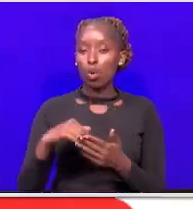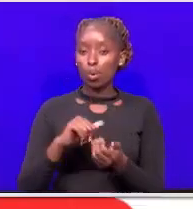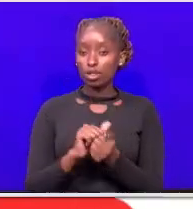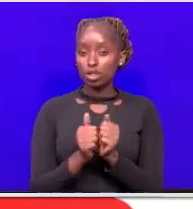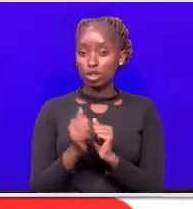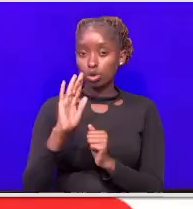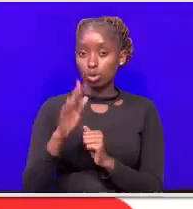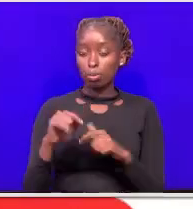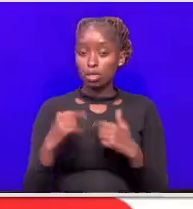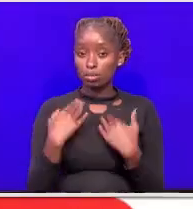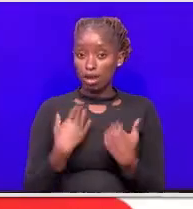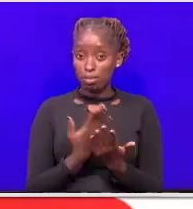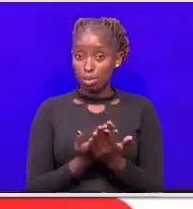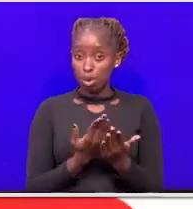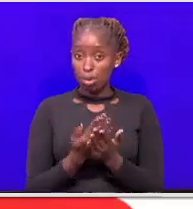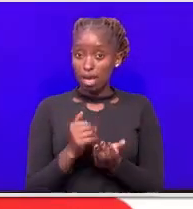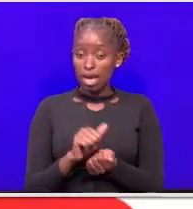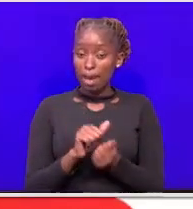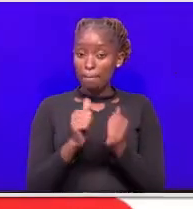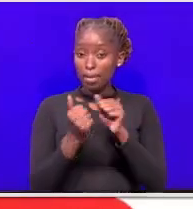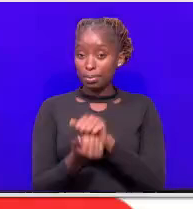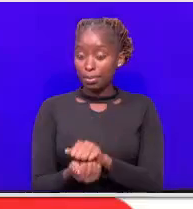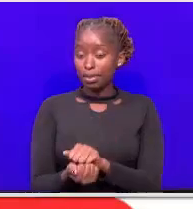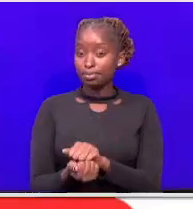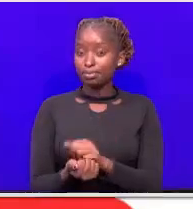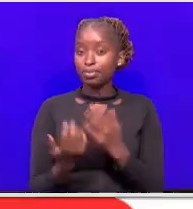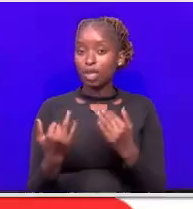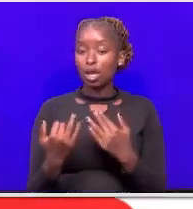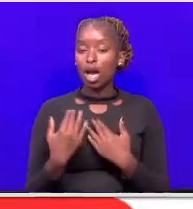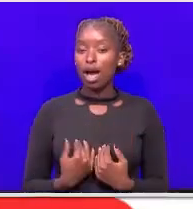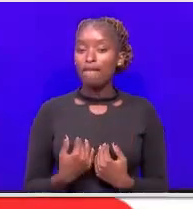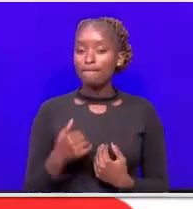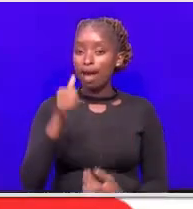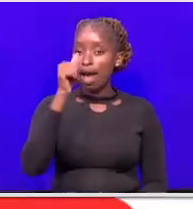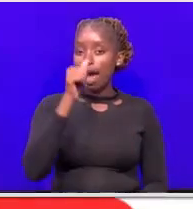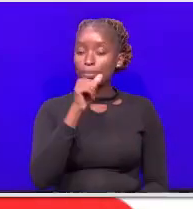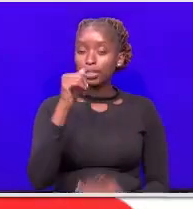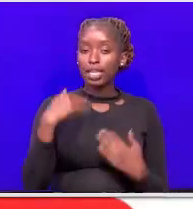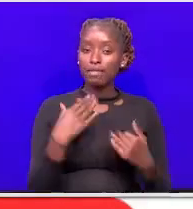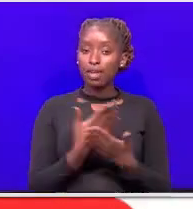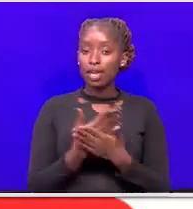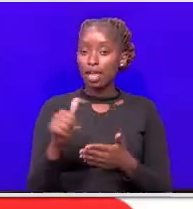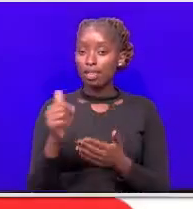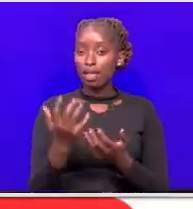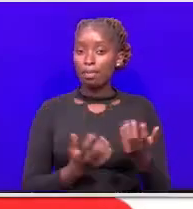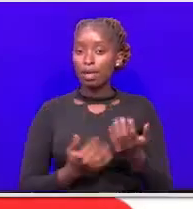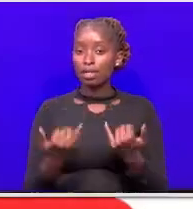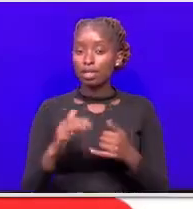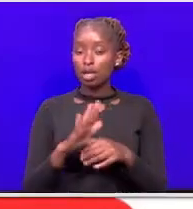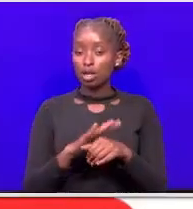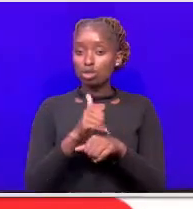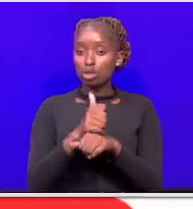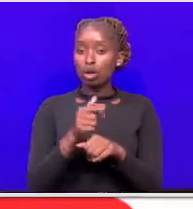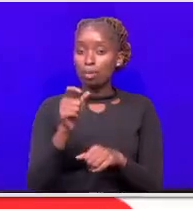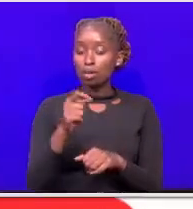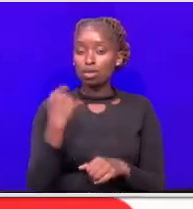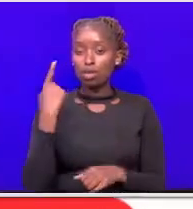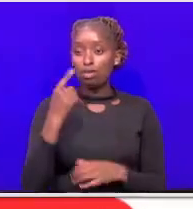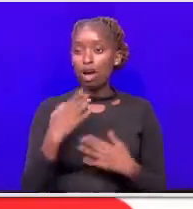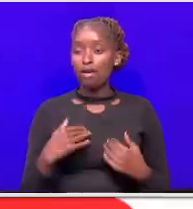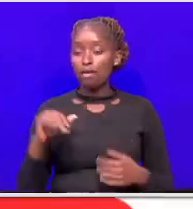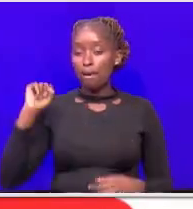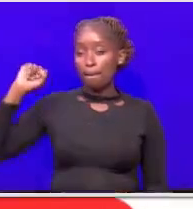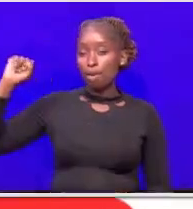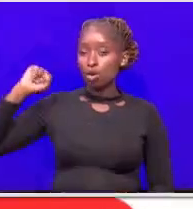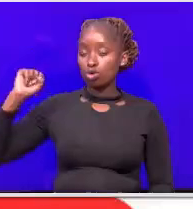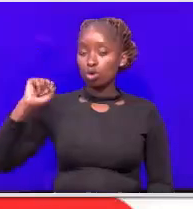myself amendment. BAC, Parliamentary Service Commission, does not have any other business to nominate members to a political process. Of the Bombers of